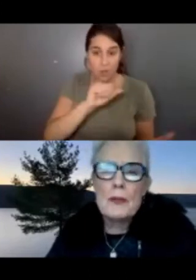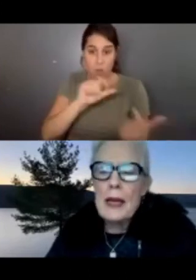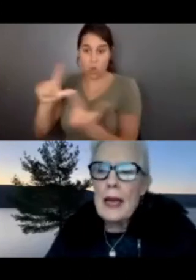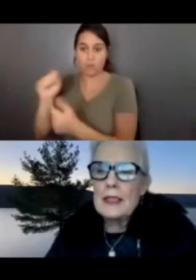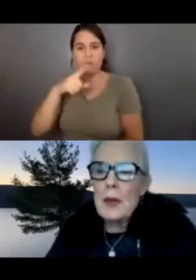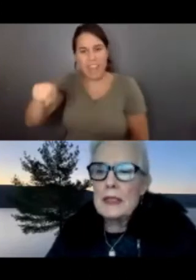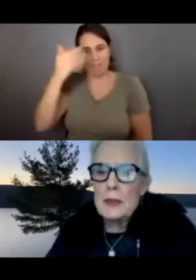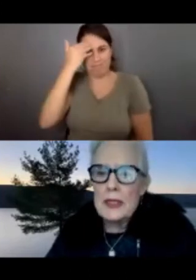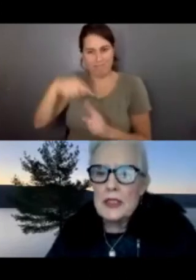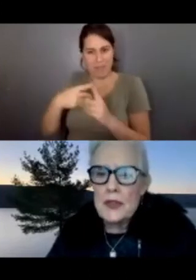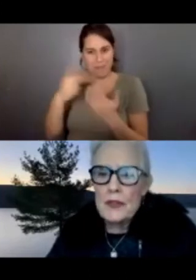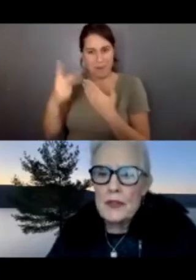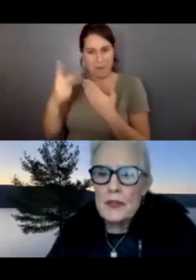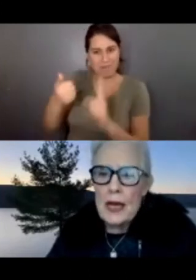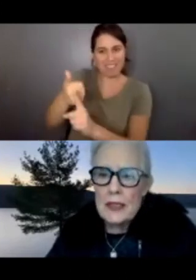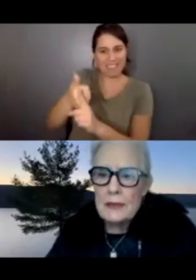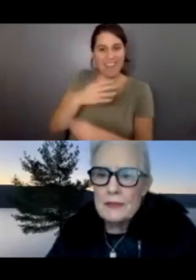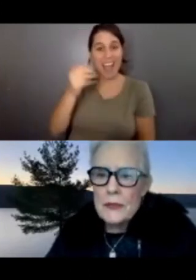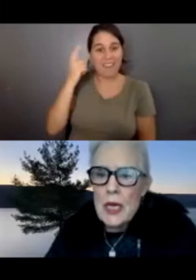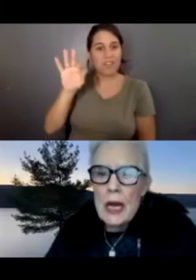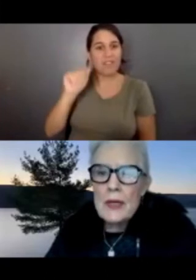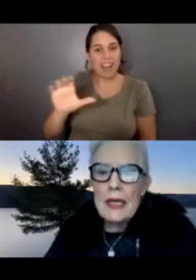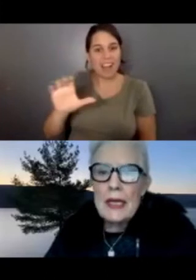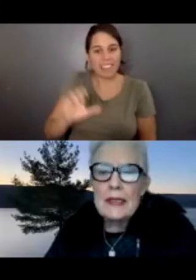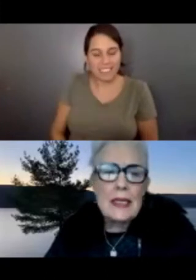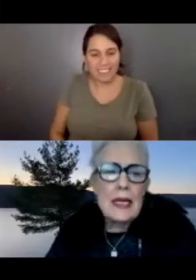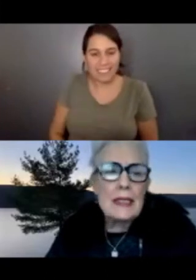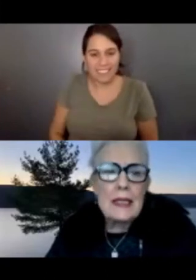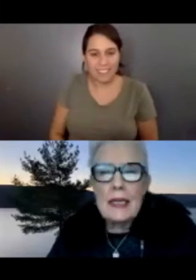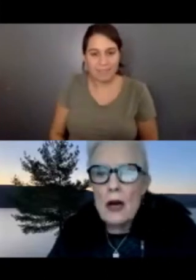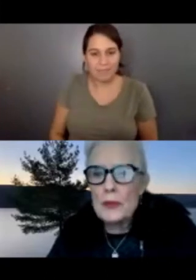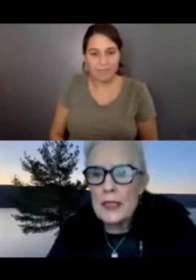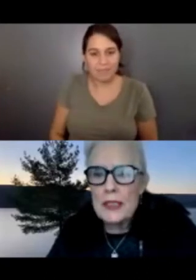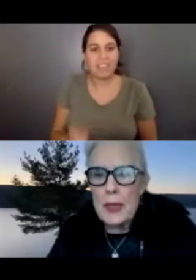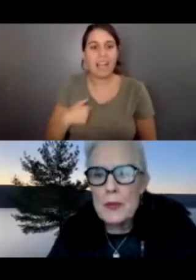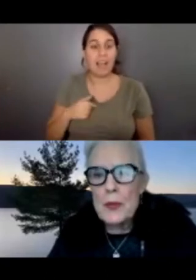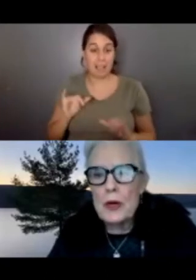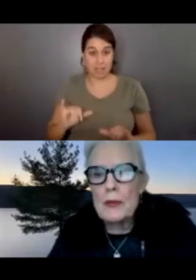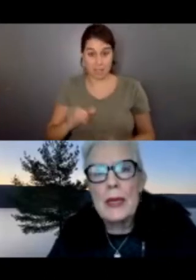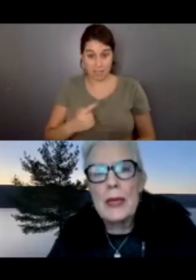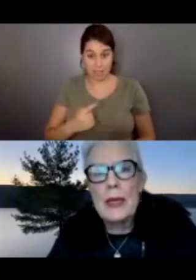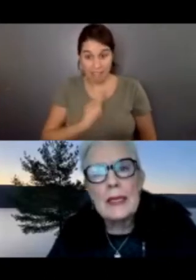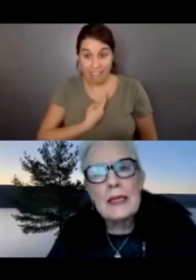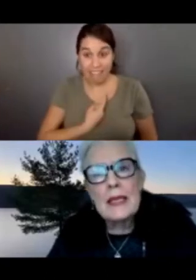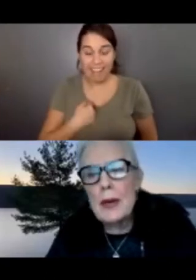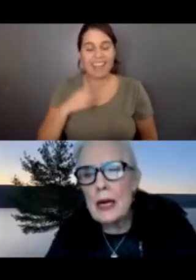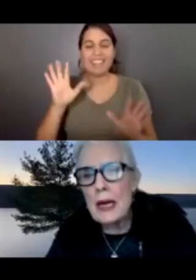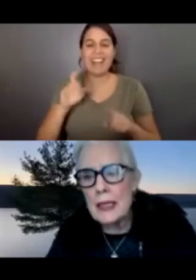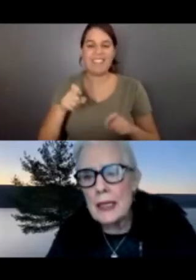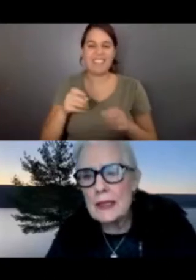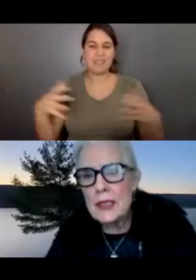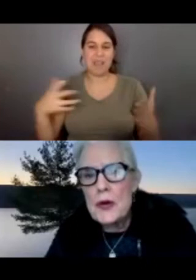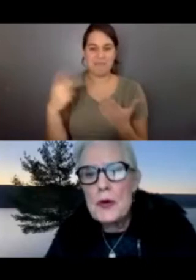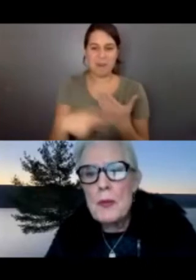program and its possibilities for their faculty. I realized then I needed help to expand the program and began to think about